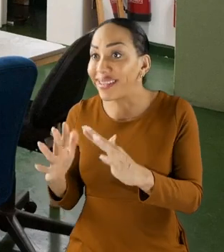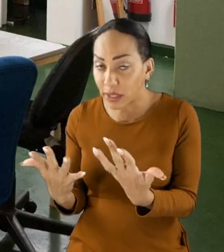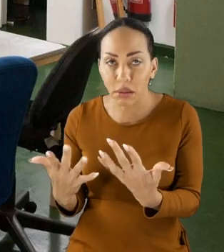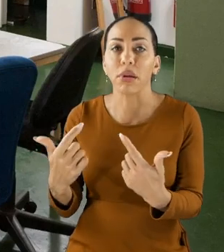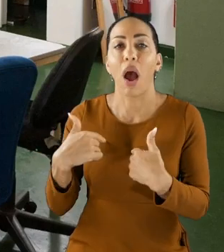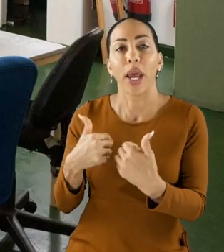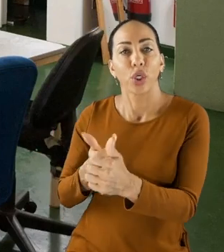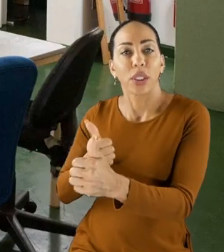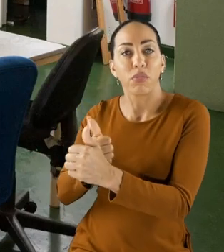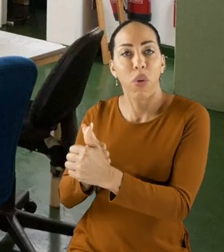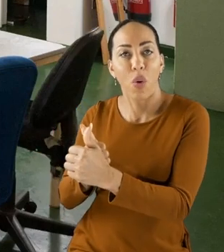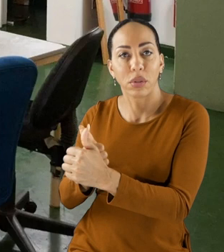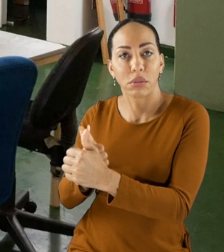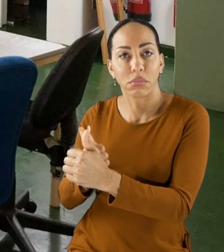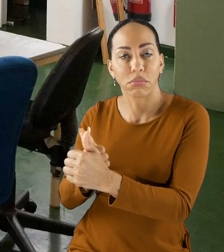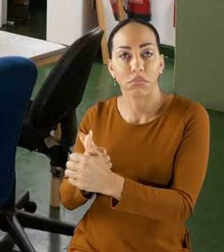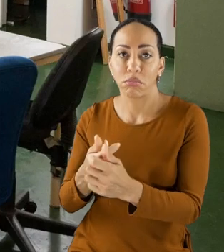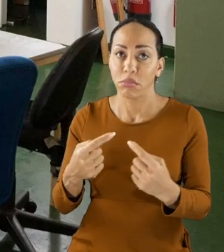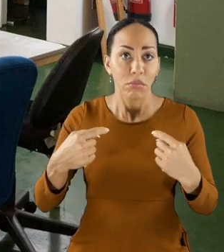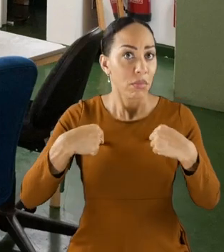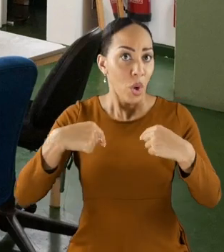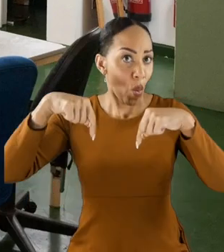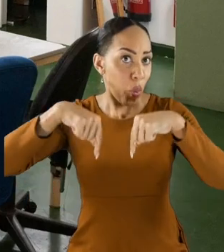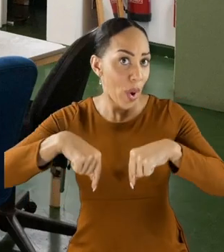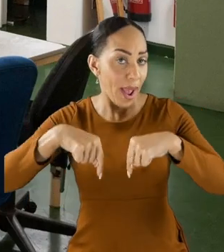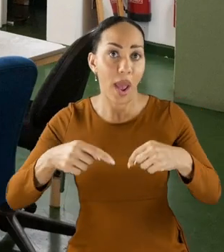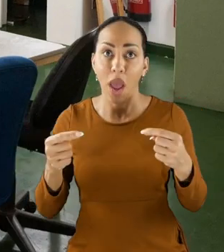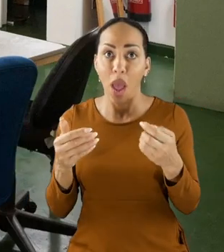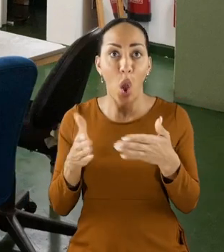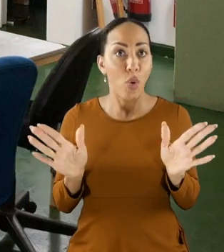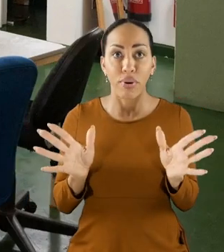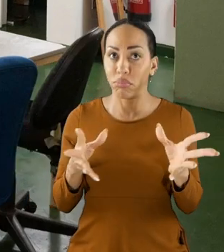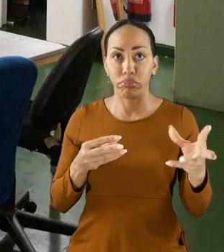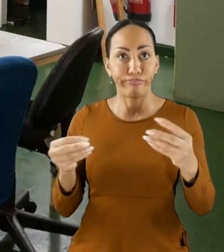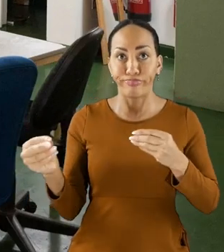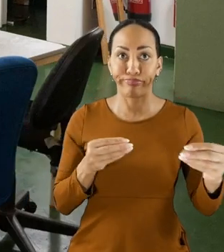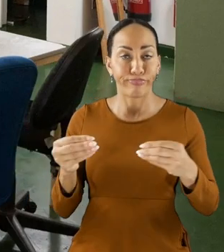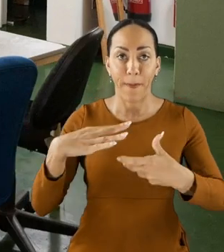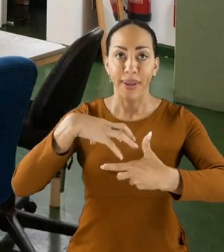helped, and I did some of it for them. So it's really, it's, and